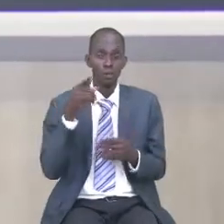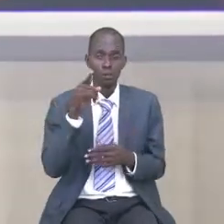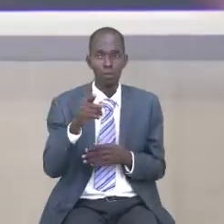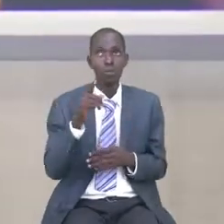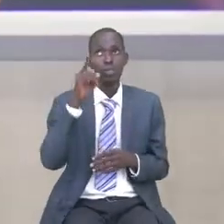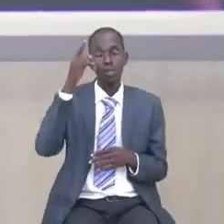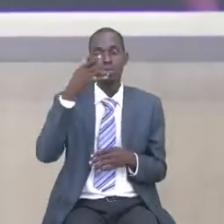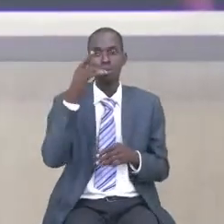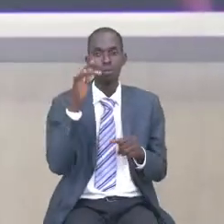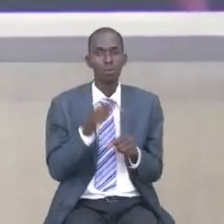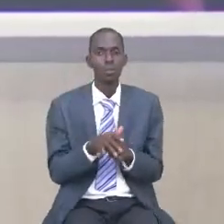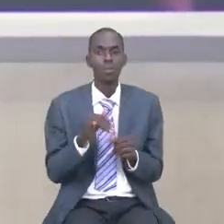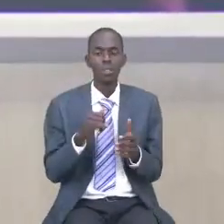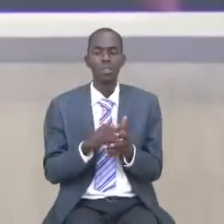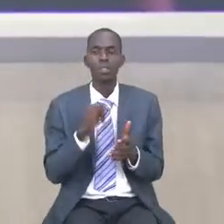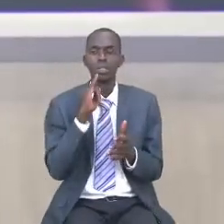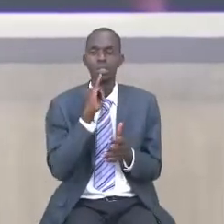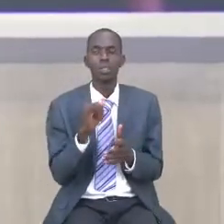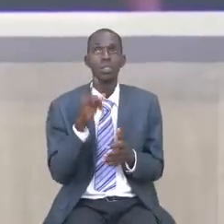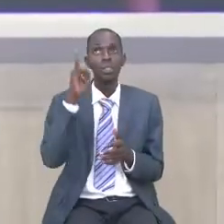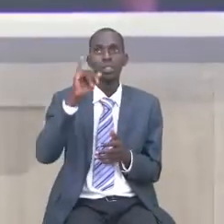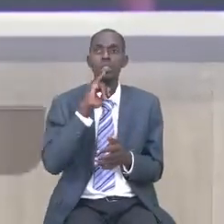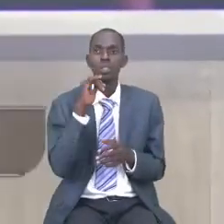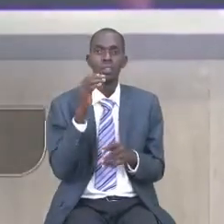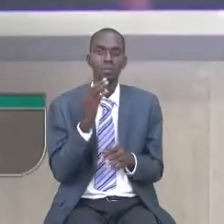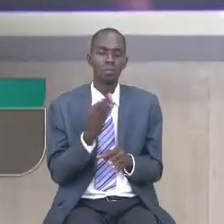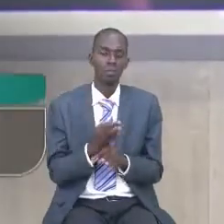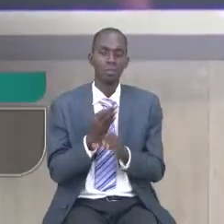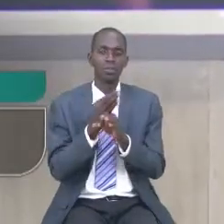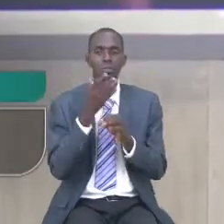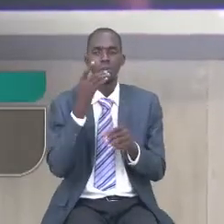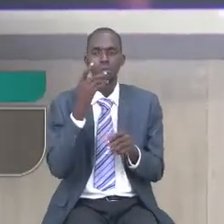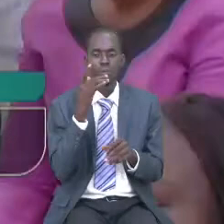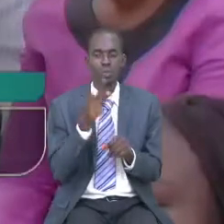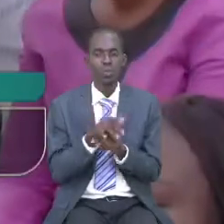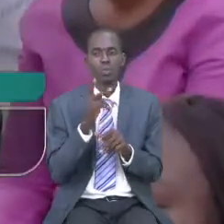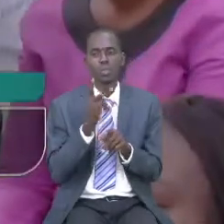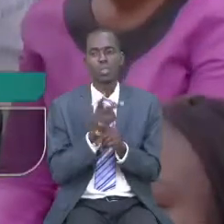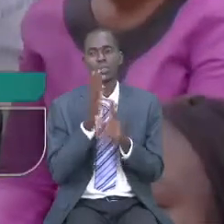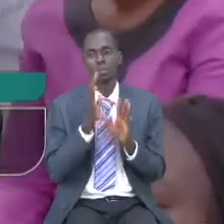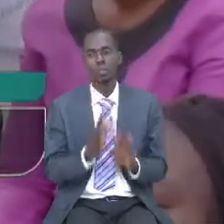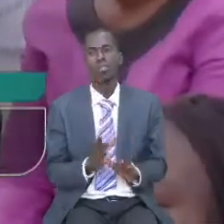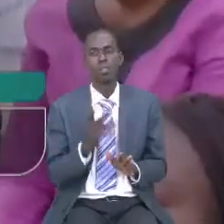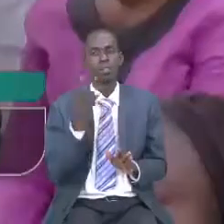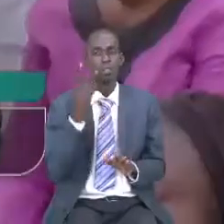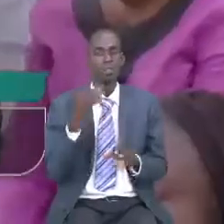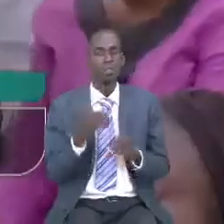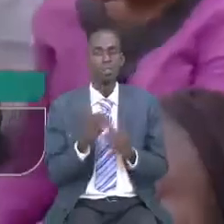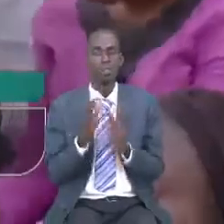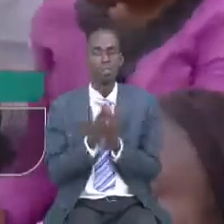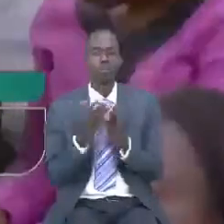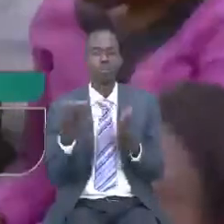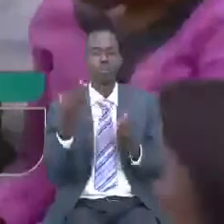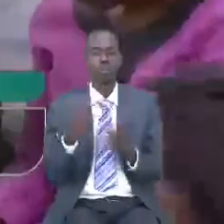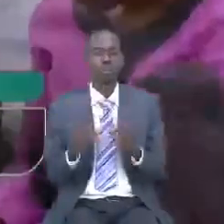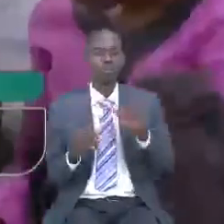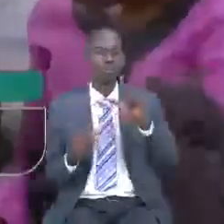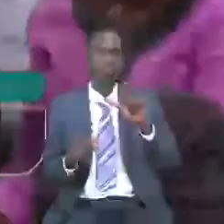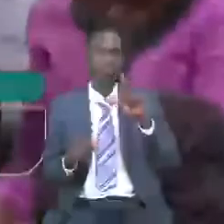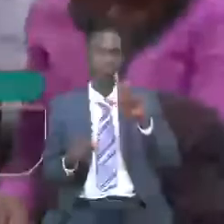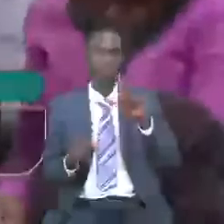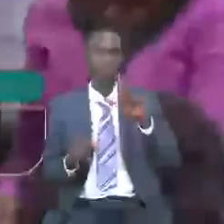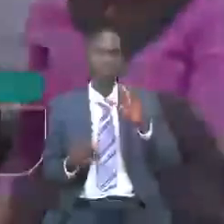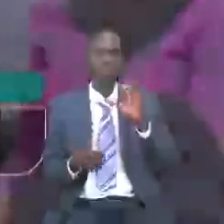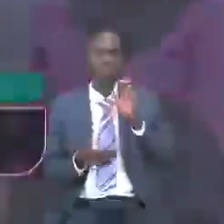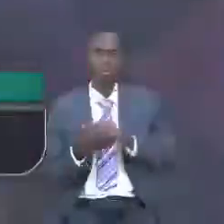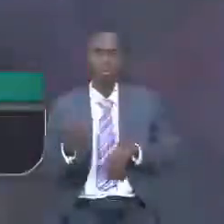faithful promise keeper. He'll fulfill the promise in your life. Look at Luke chapter 24. I'm reading from